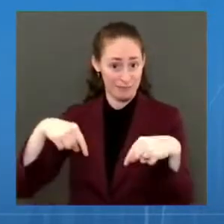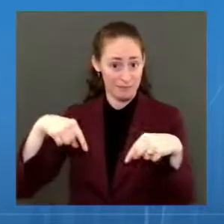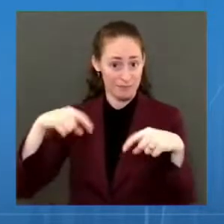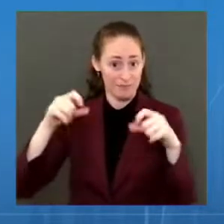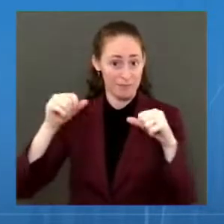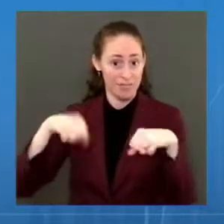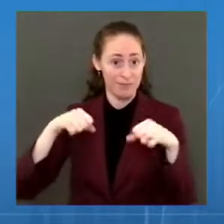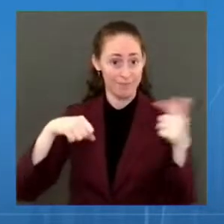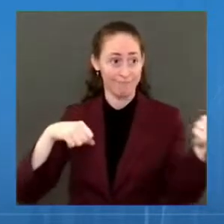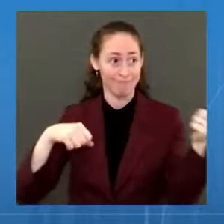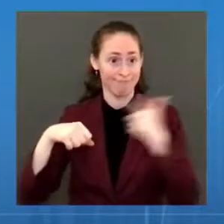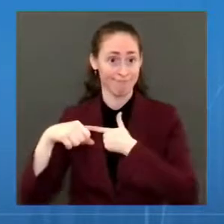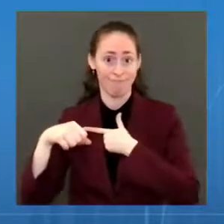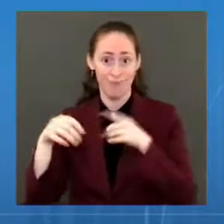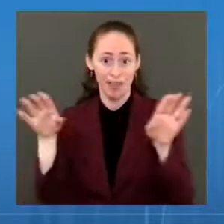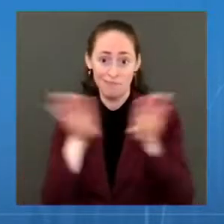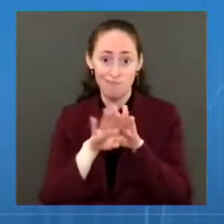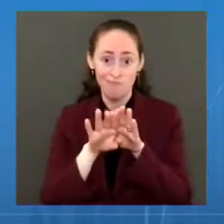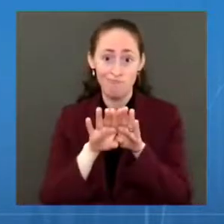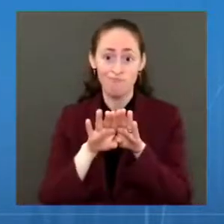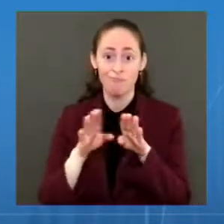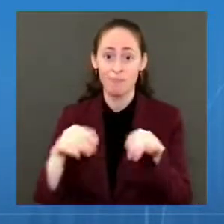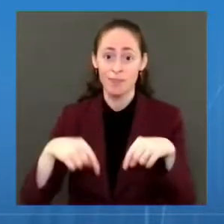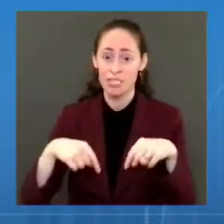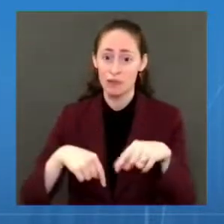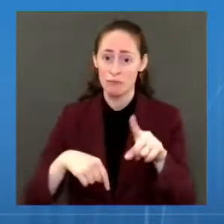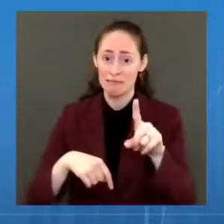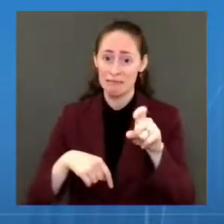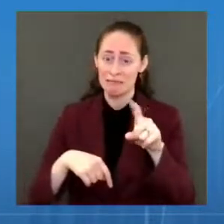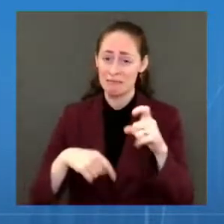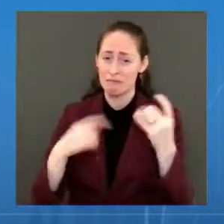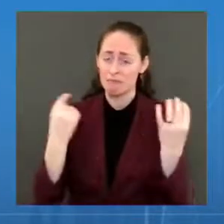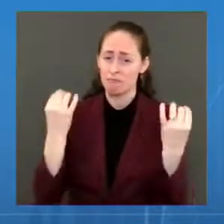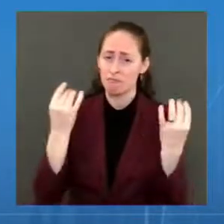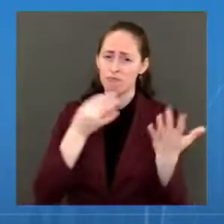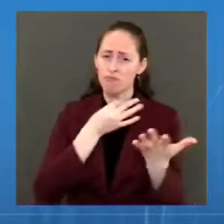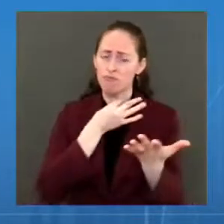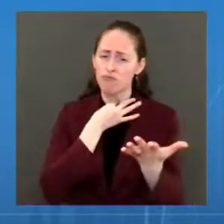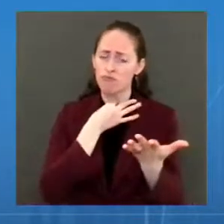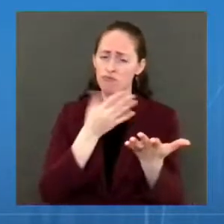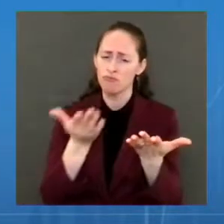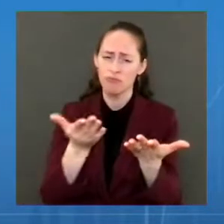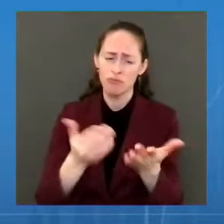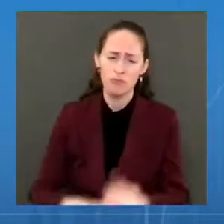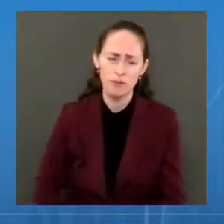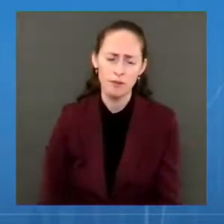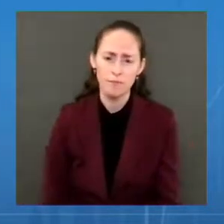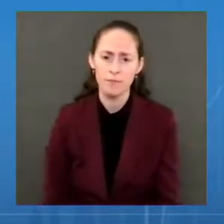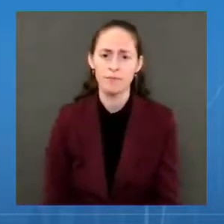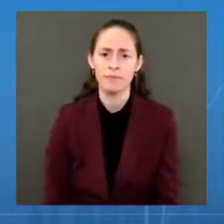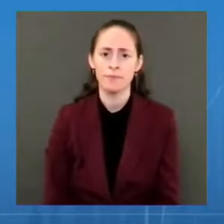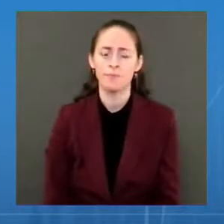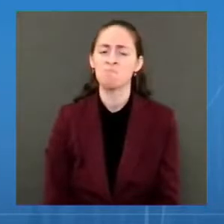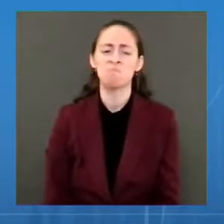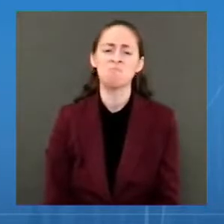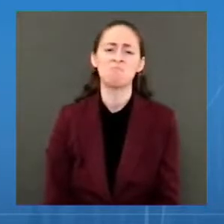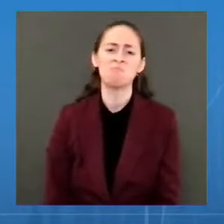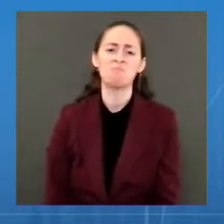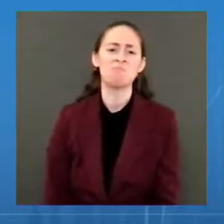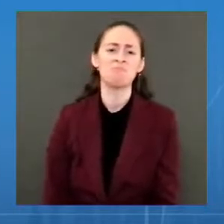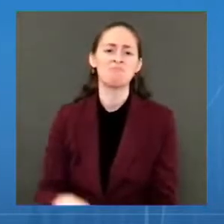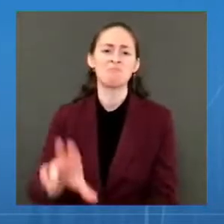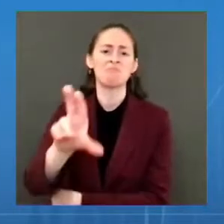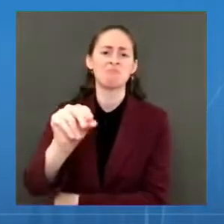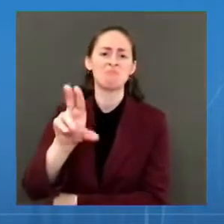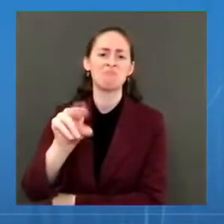on pharmaceutical interventions moving forward? Thanks. Yeah, so no, we are not headed in that